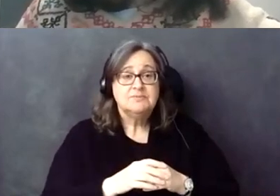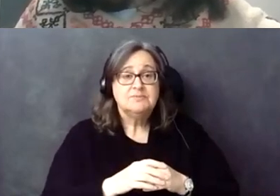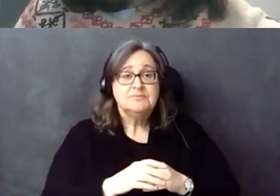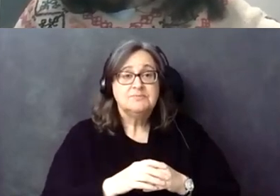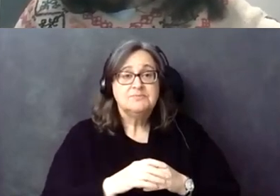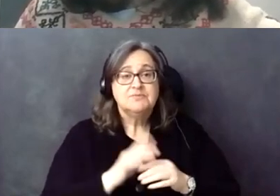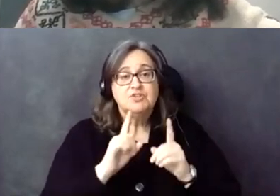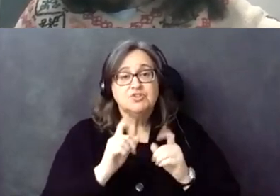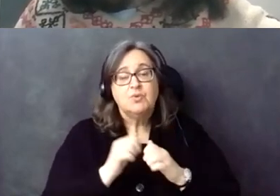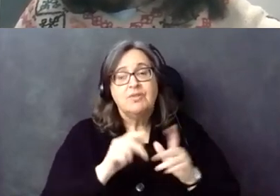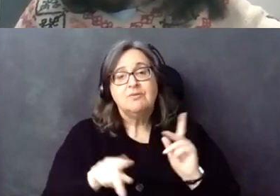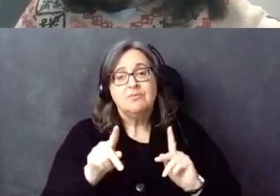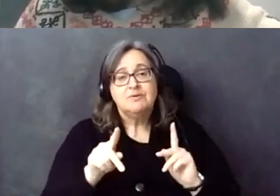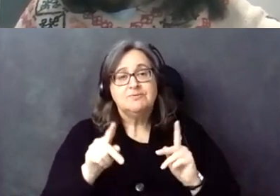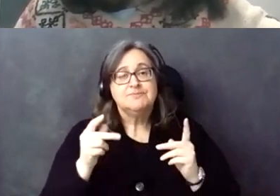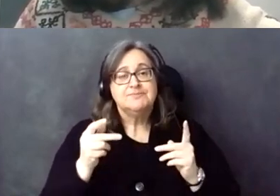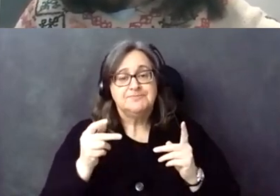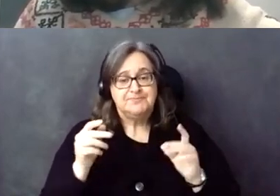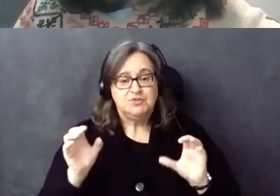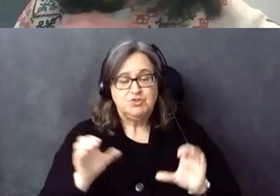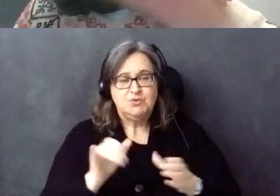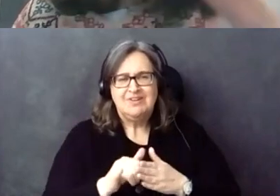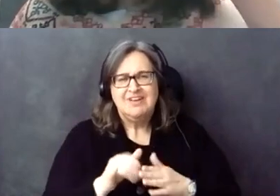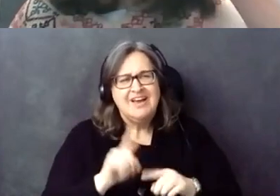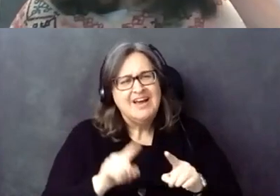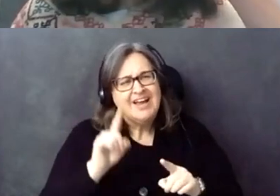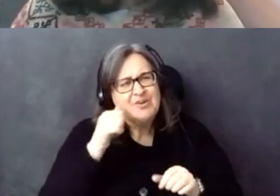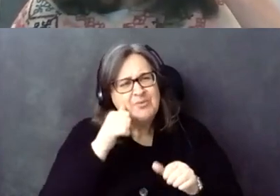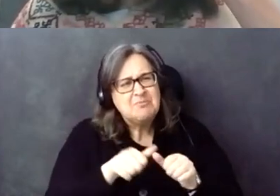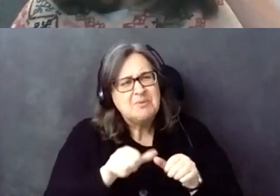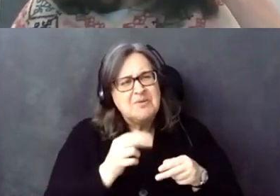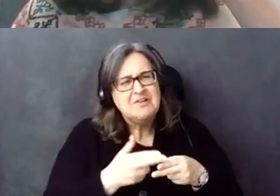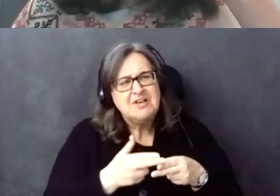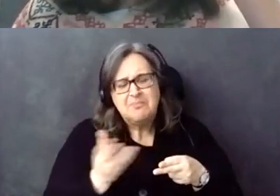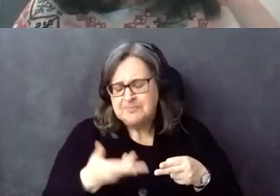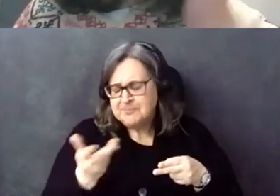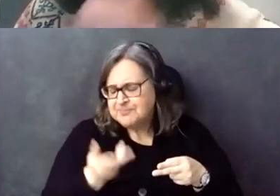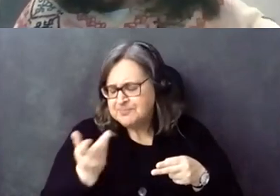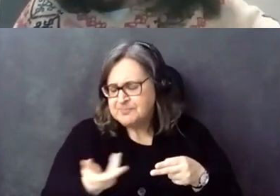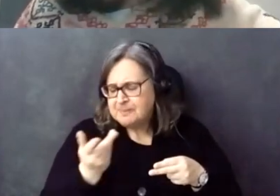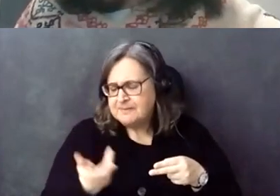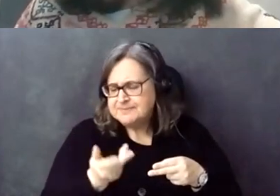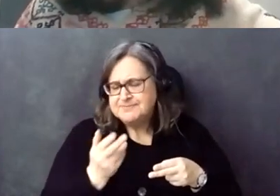talk to the folks that does it. Now, I can't think of the name of the